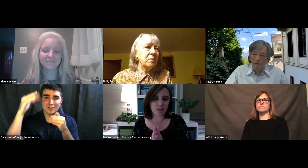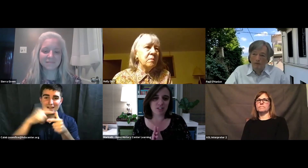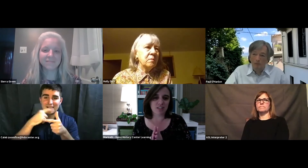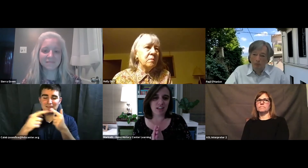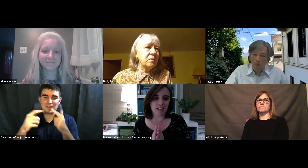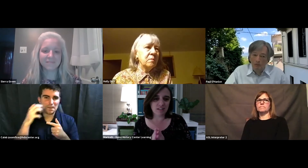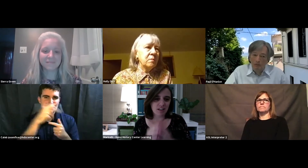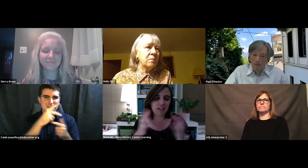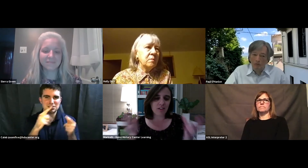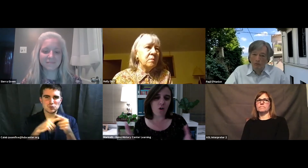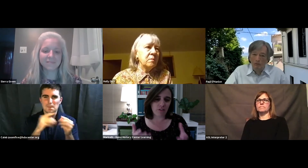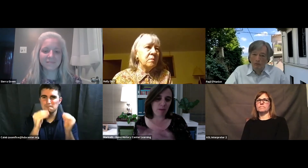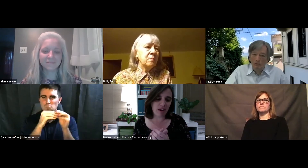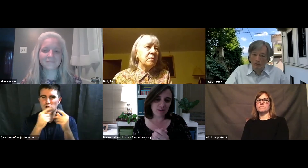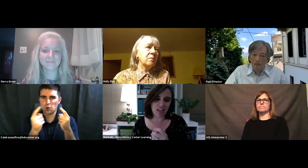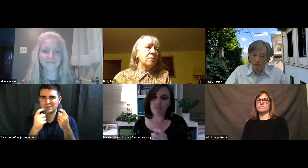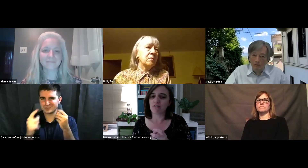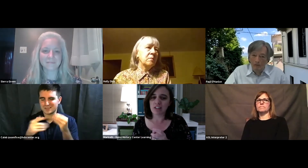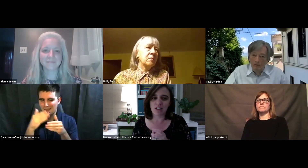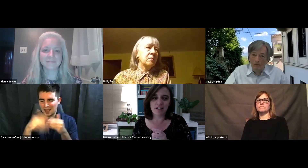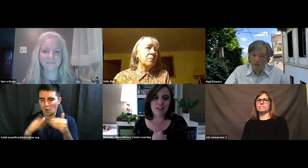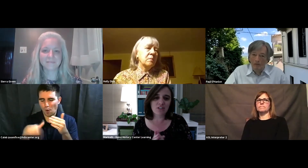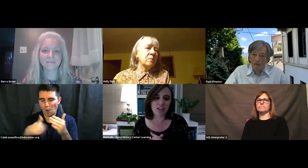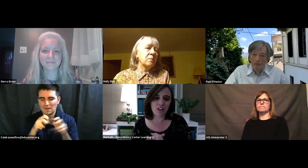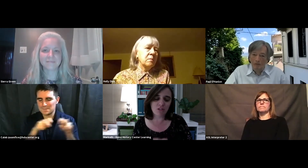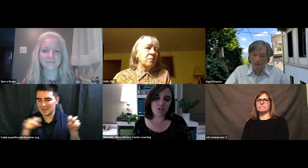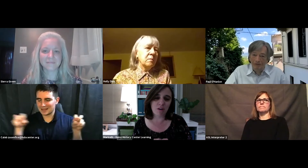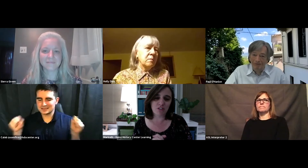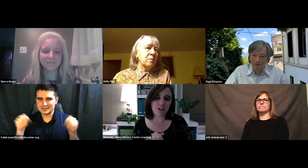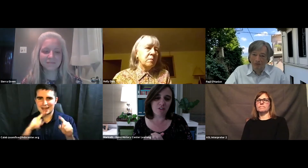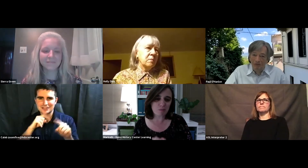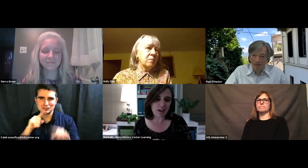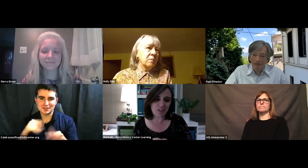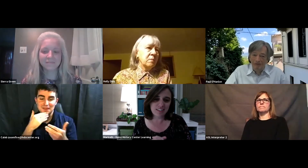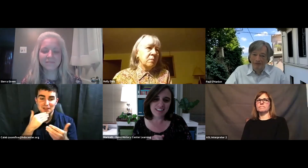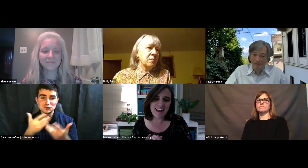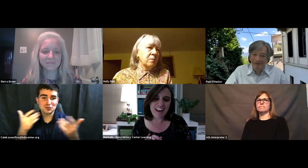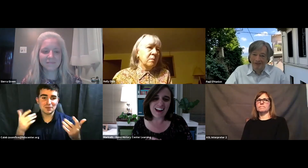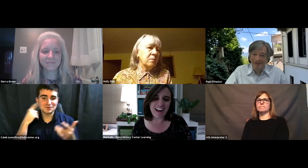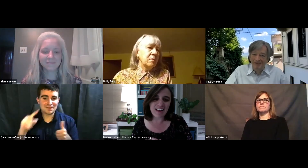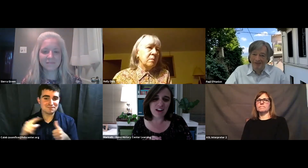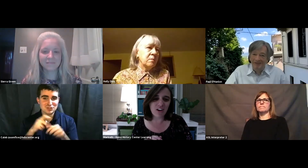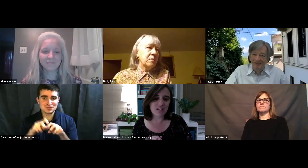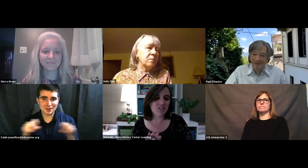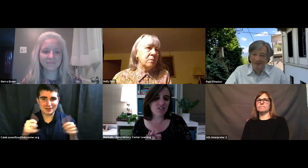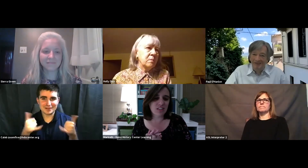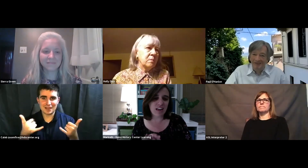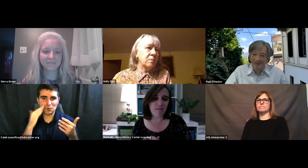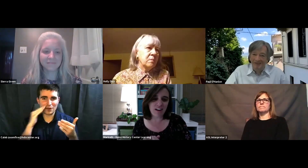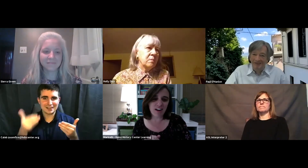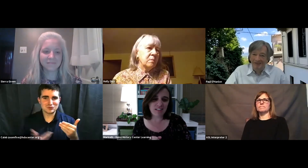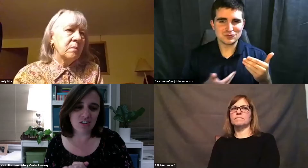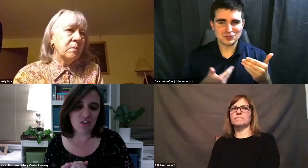some questions at the end that all of our panelists can reflect on. So thank you all so much for our first panel. And I am now going to introduce